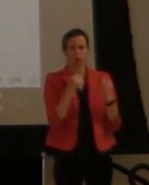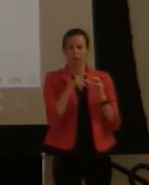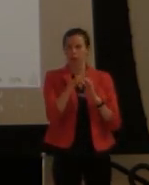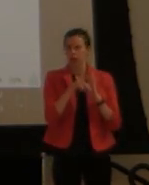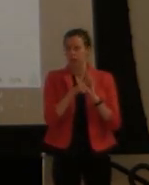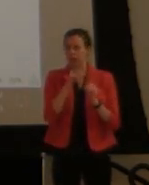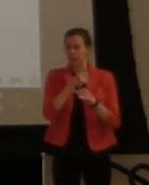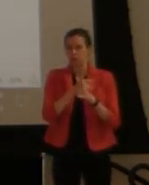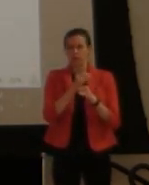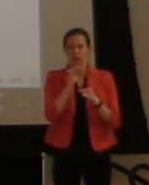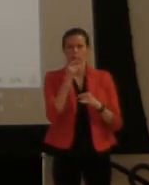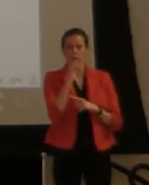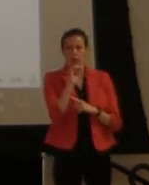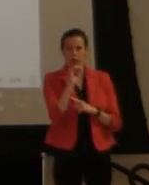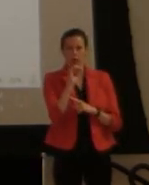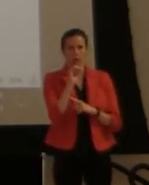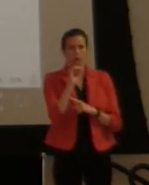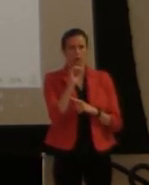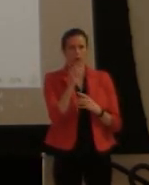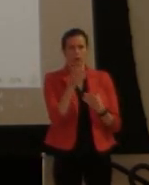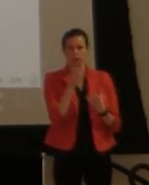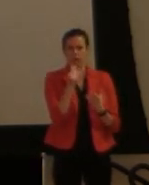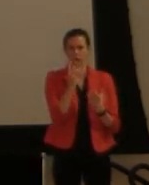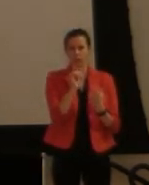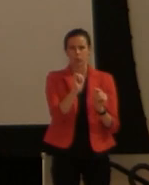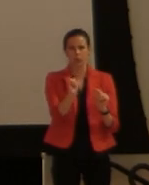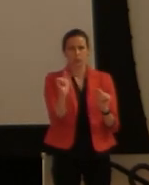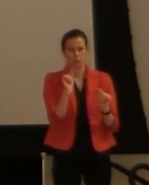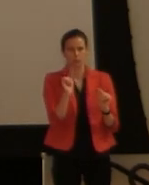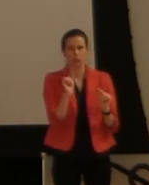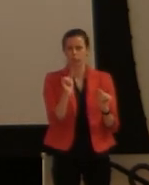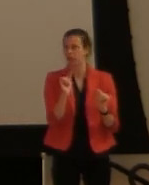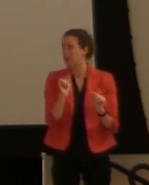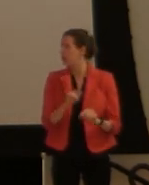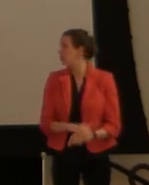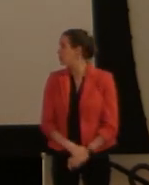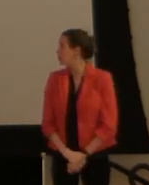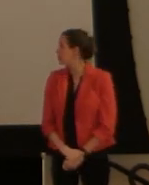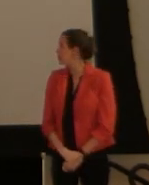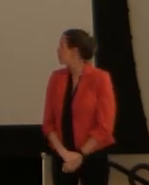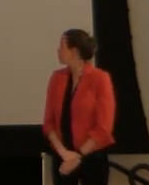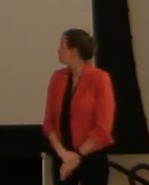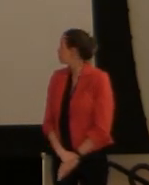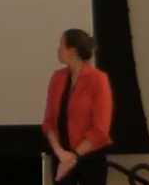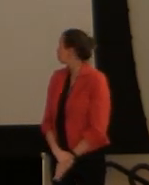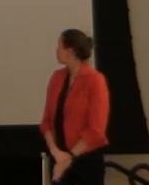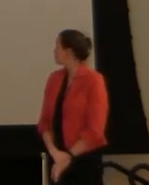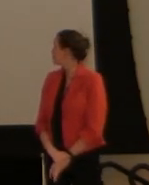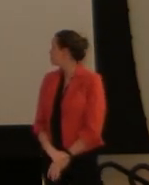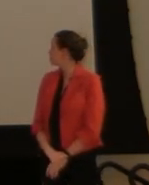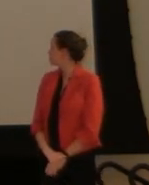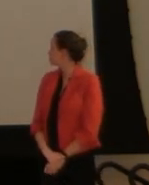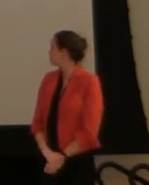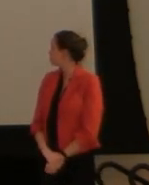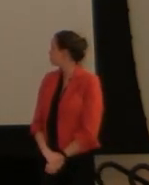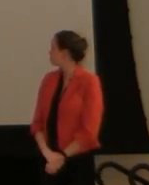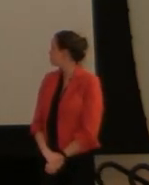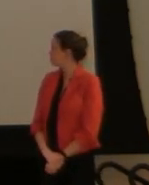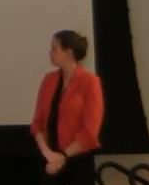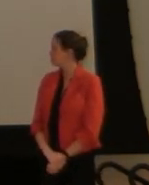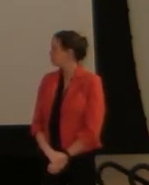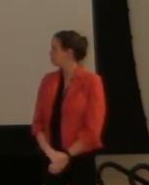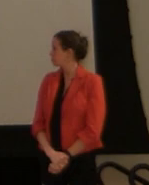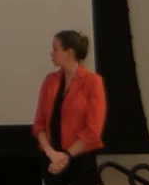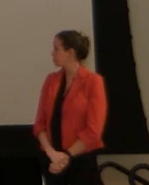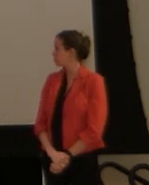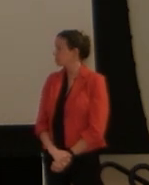Ohio? Just a few hands. So we are let's see if I'm going the right